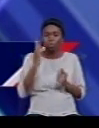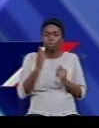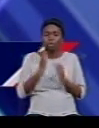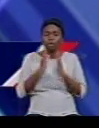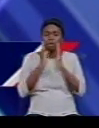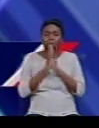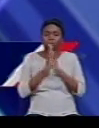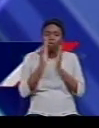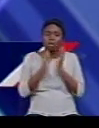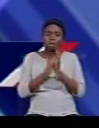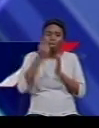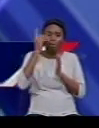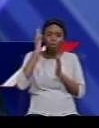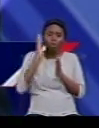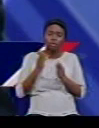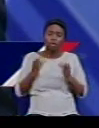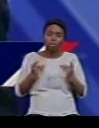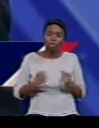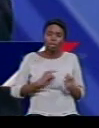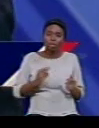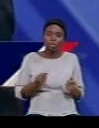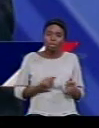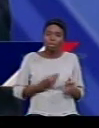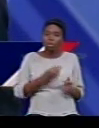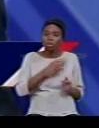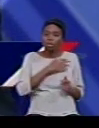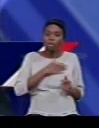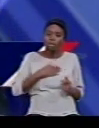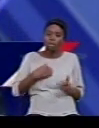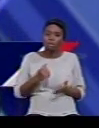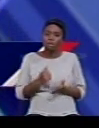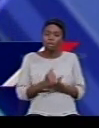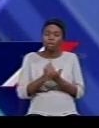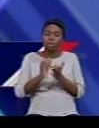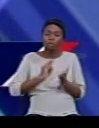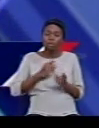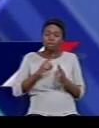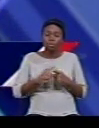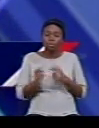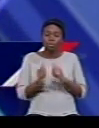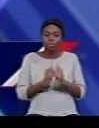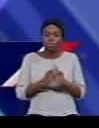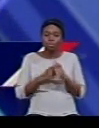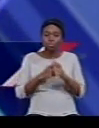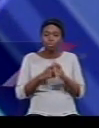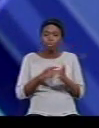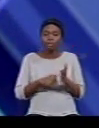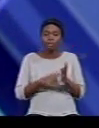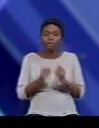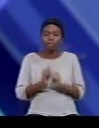Pray that God will quicken us and strengthen us to continue to run the race to the end.